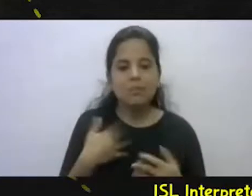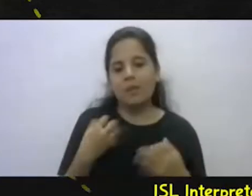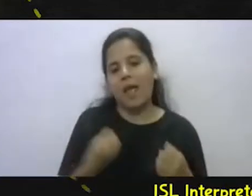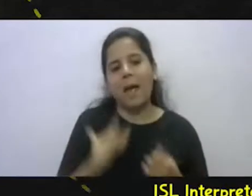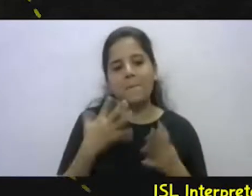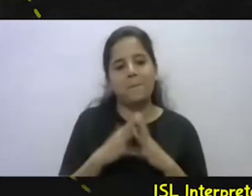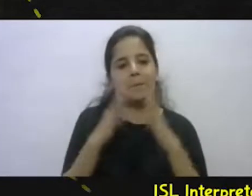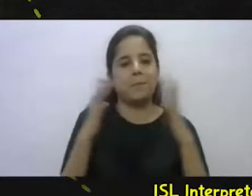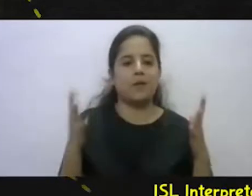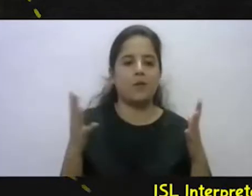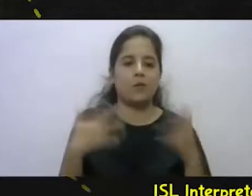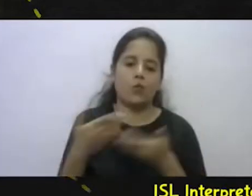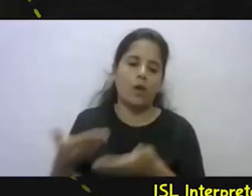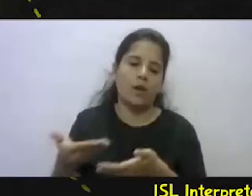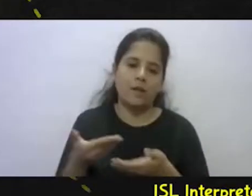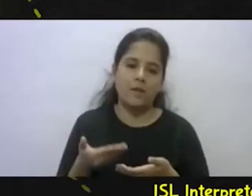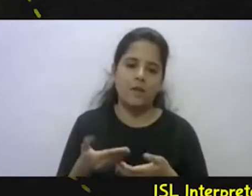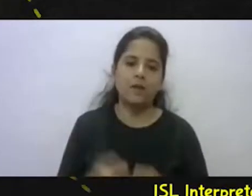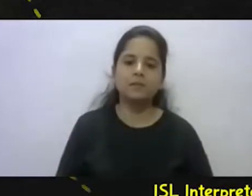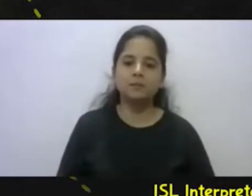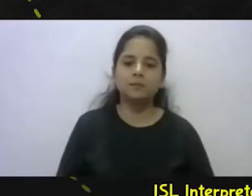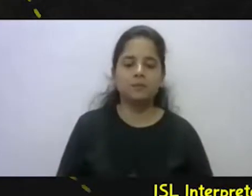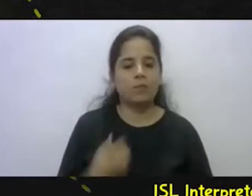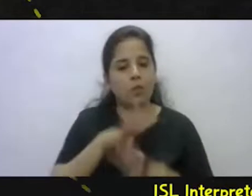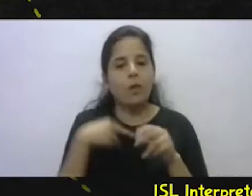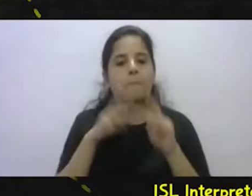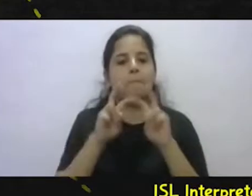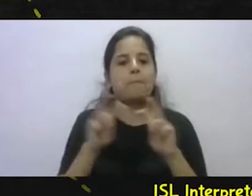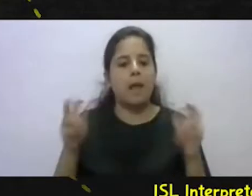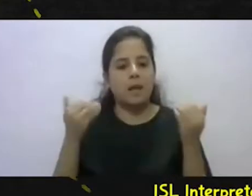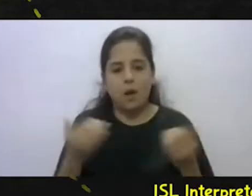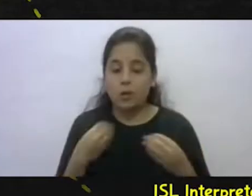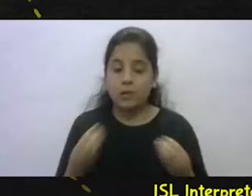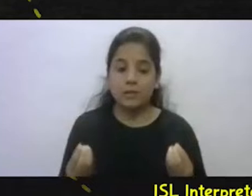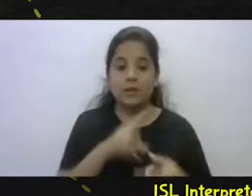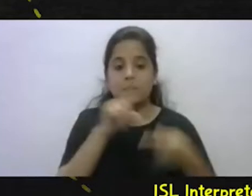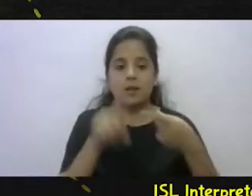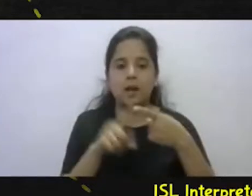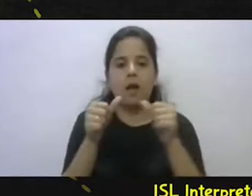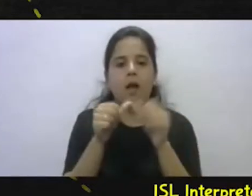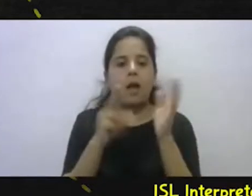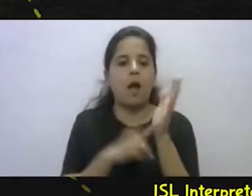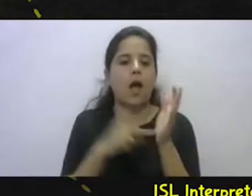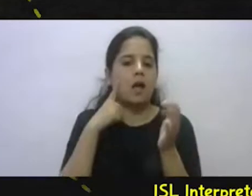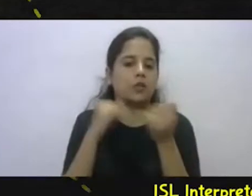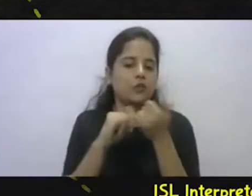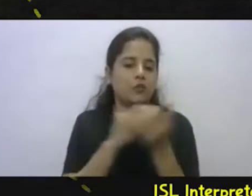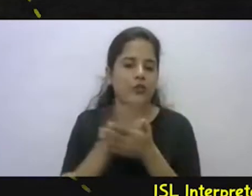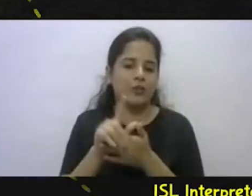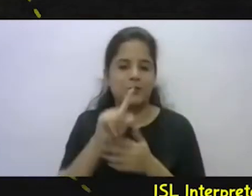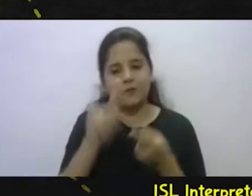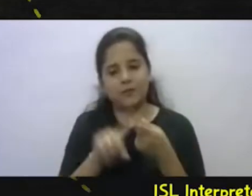happy to invite all our panelists, and we'll start with Anish, and we'll